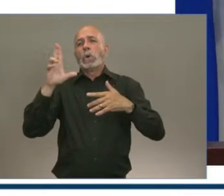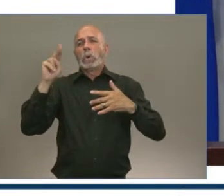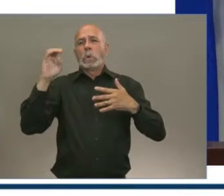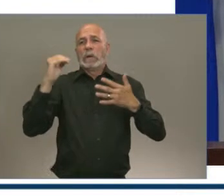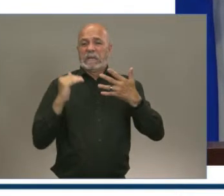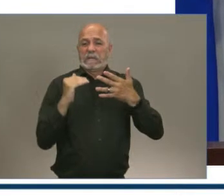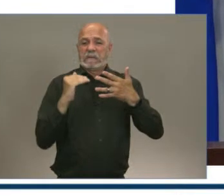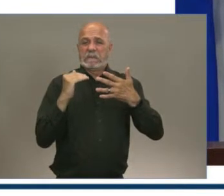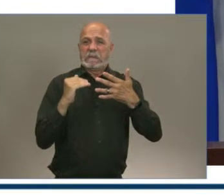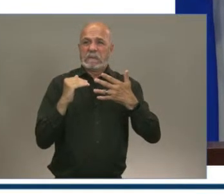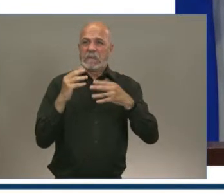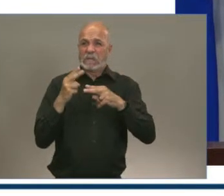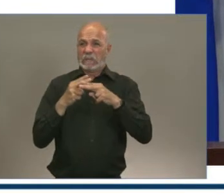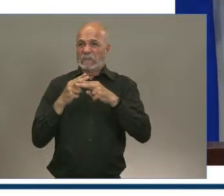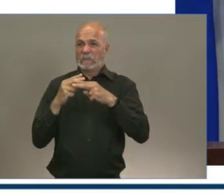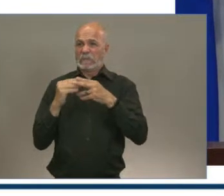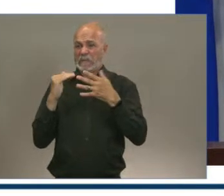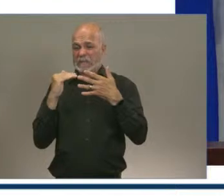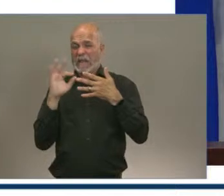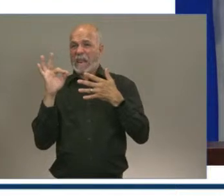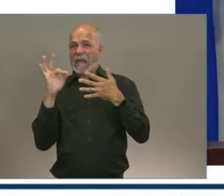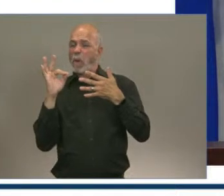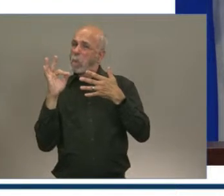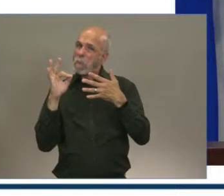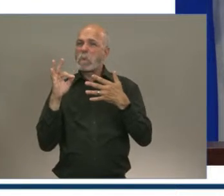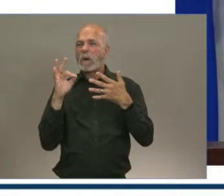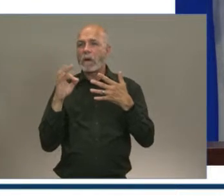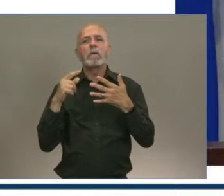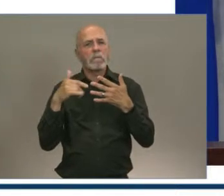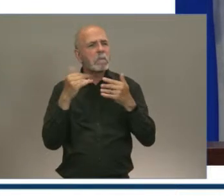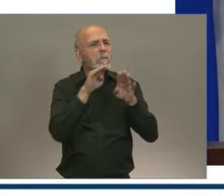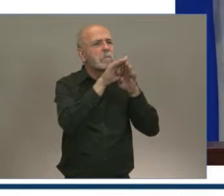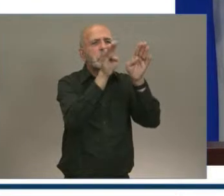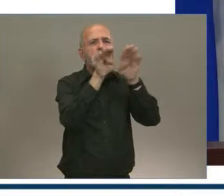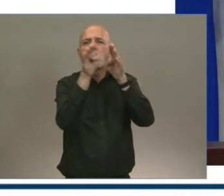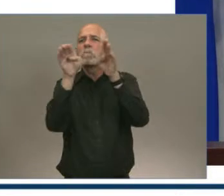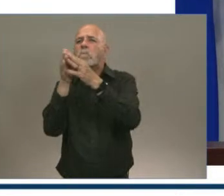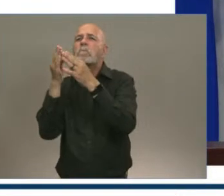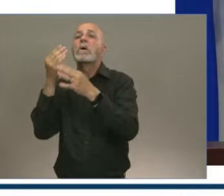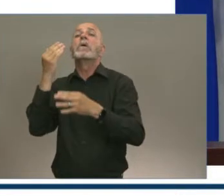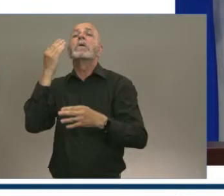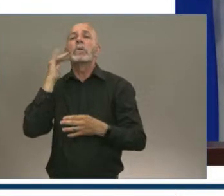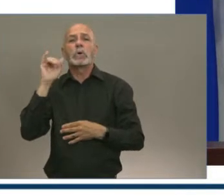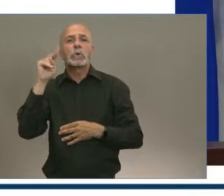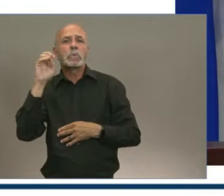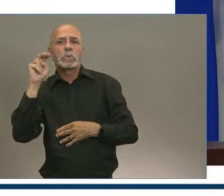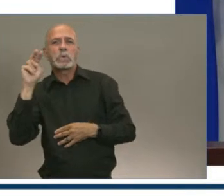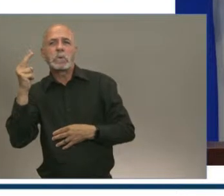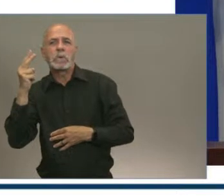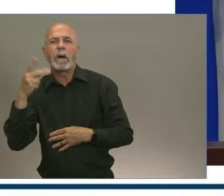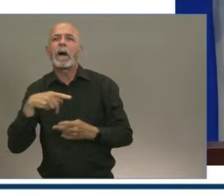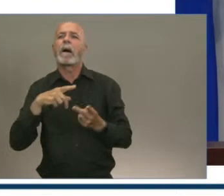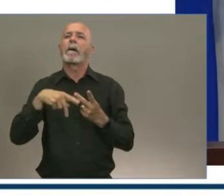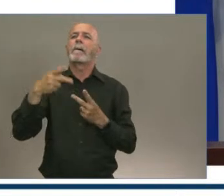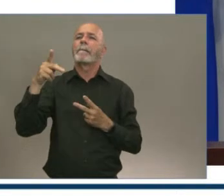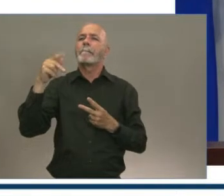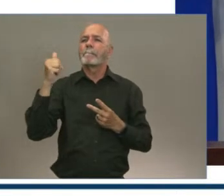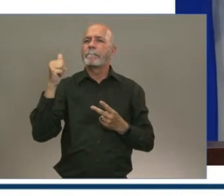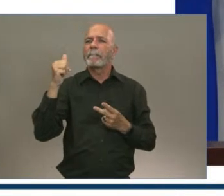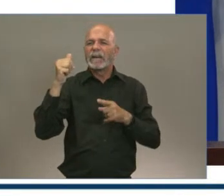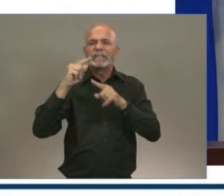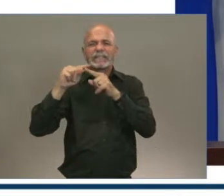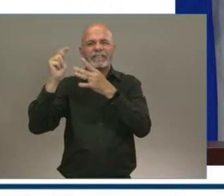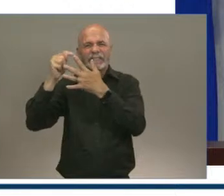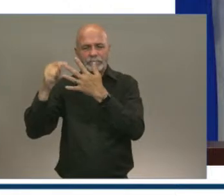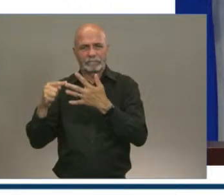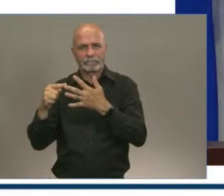open up a little earlier for some businesses, June 2nd with patios and reduced retail, and we'll continue to try to get the funding